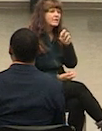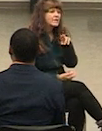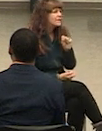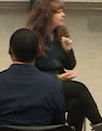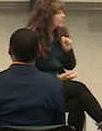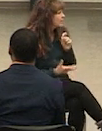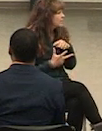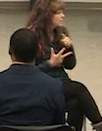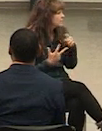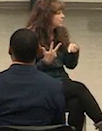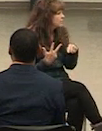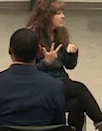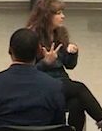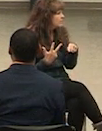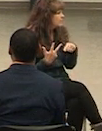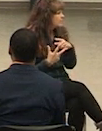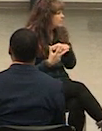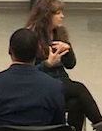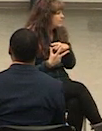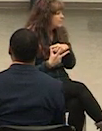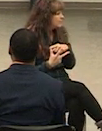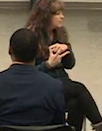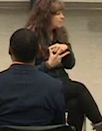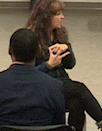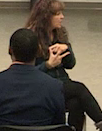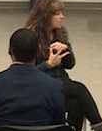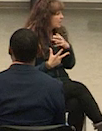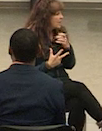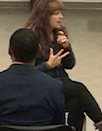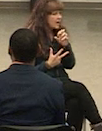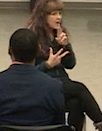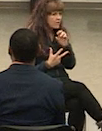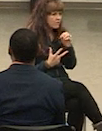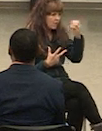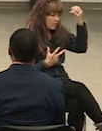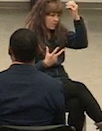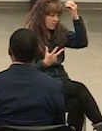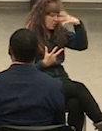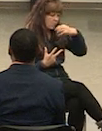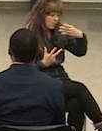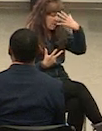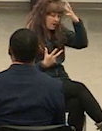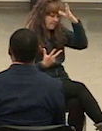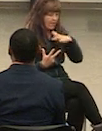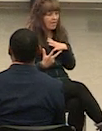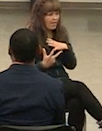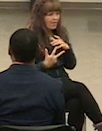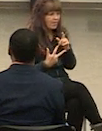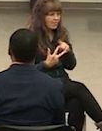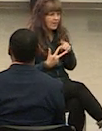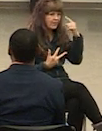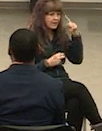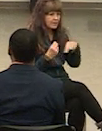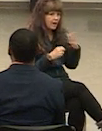white supremacist society, right? So systems of logics. So in thinking around colonialism and